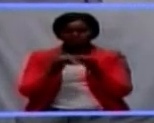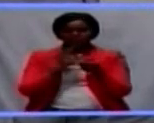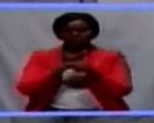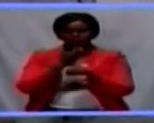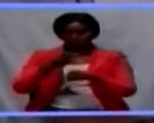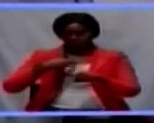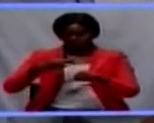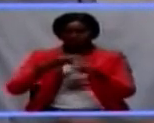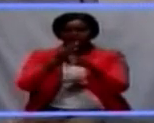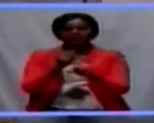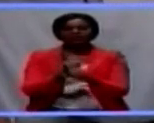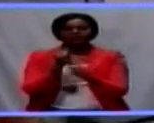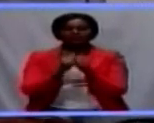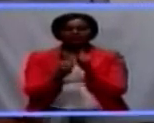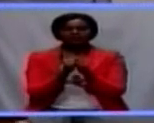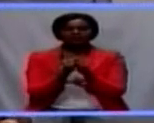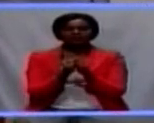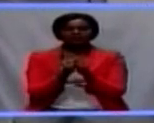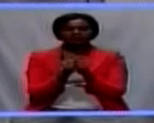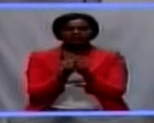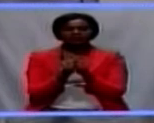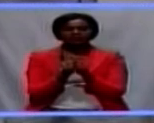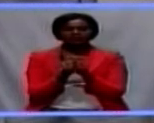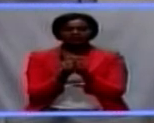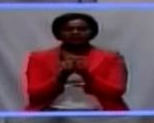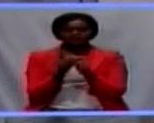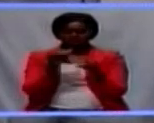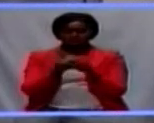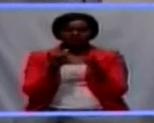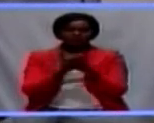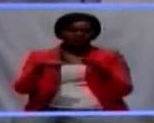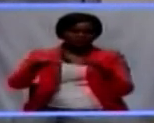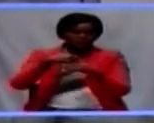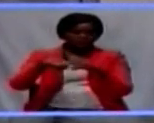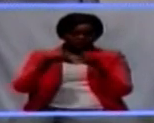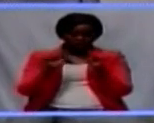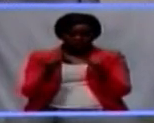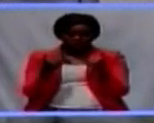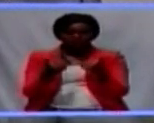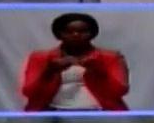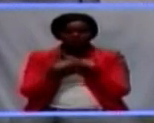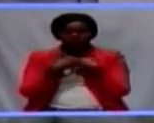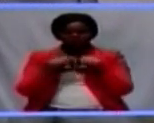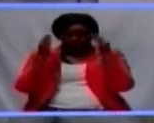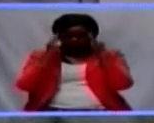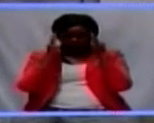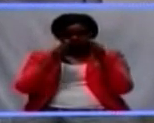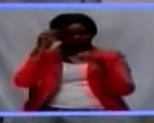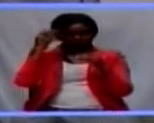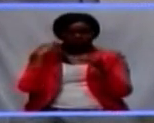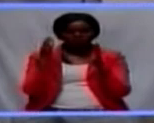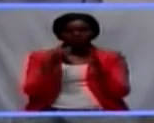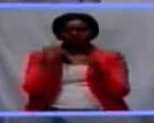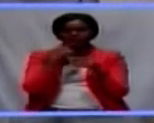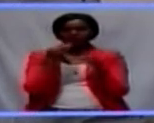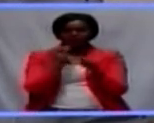been received. That unique number, when they give that in that email, we now have dedicated officers that are dealing with